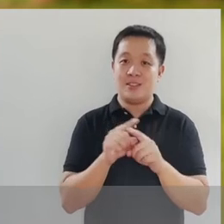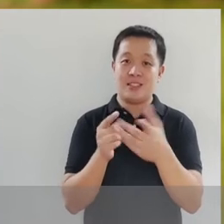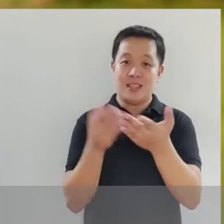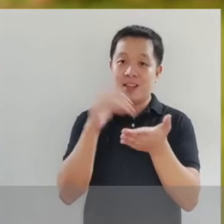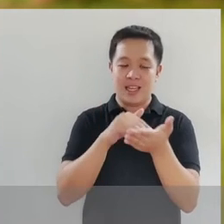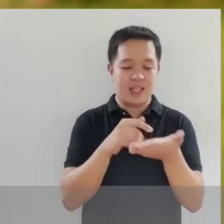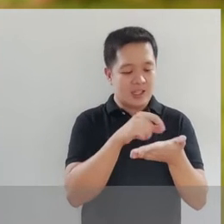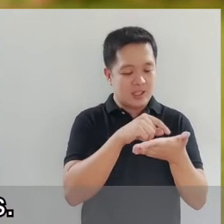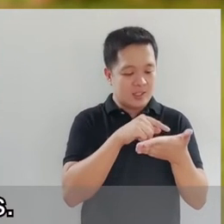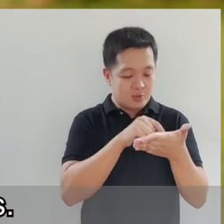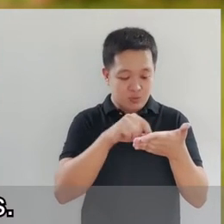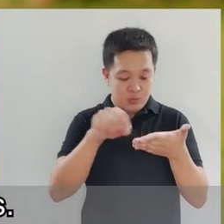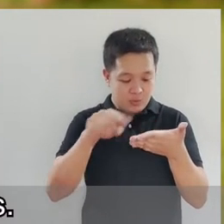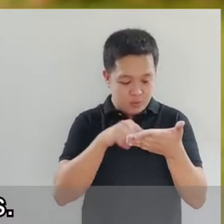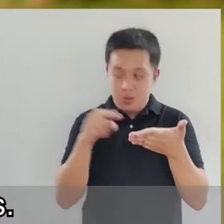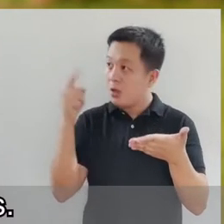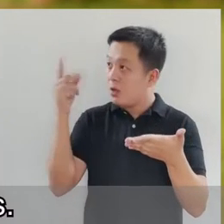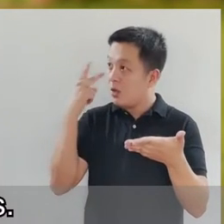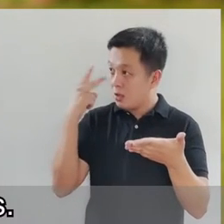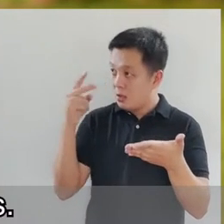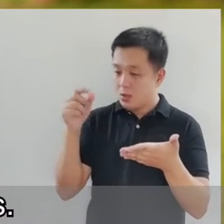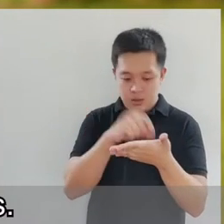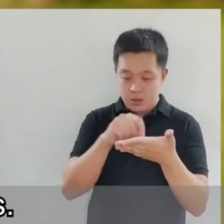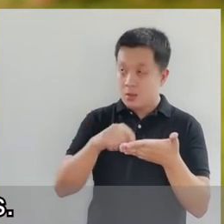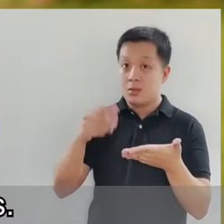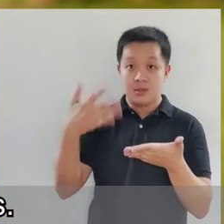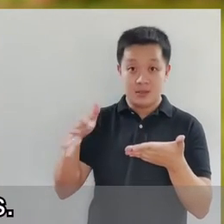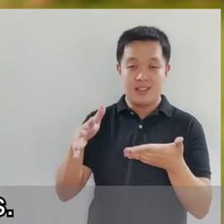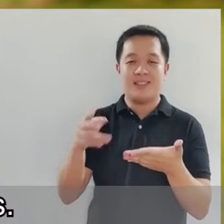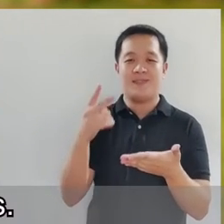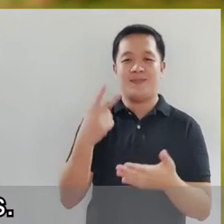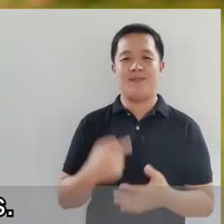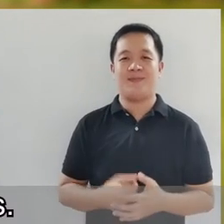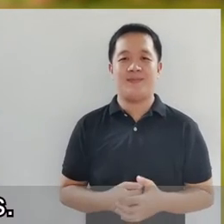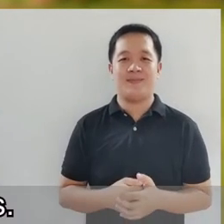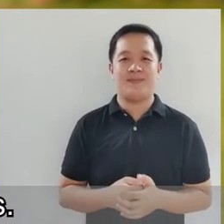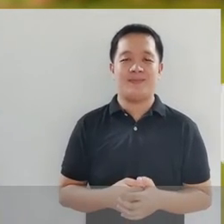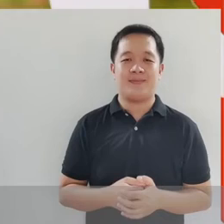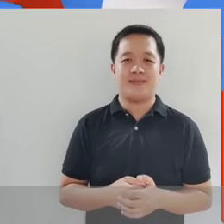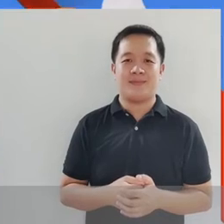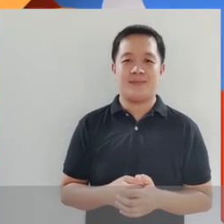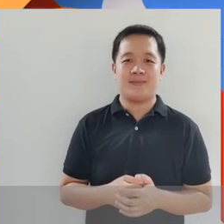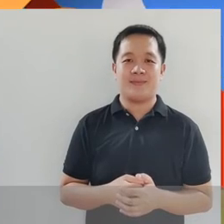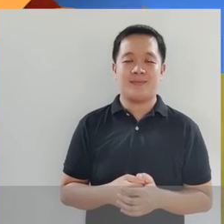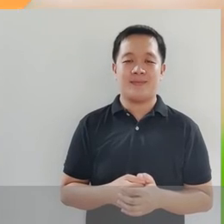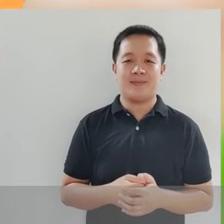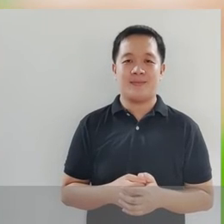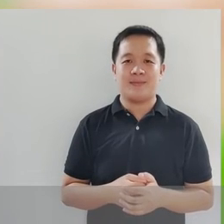also check your notes if you listed all the words with consonant digraphs.